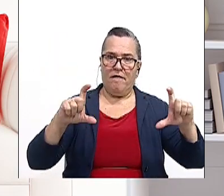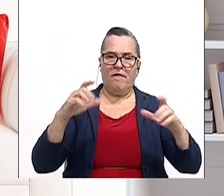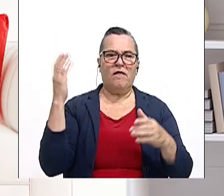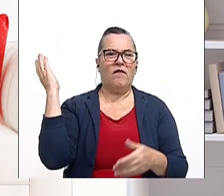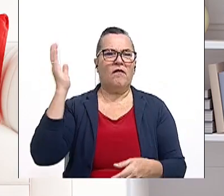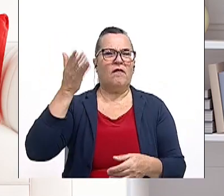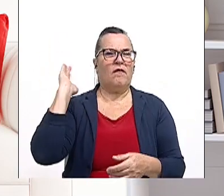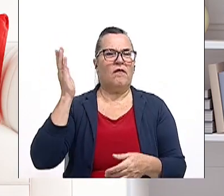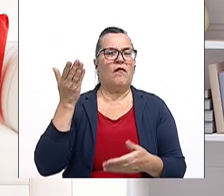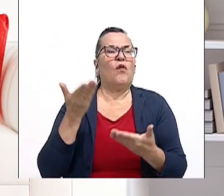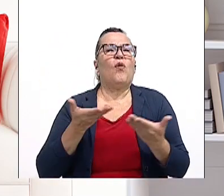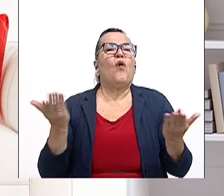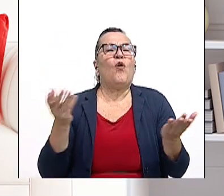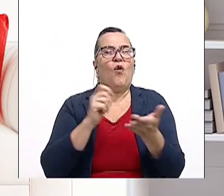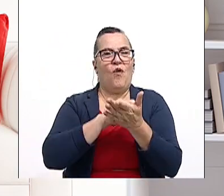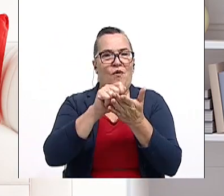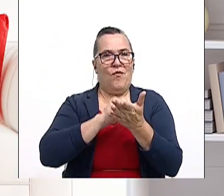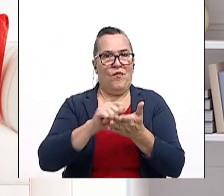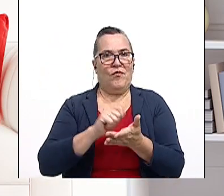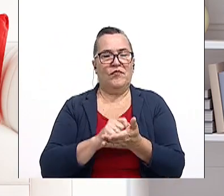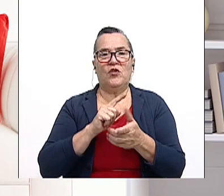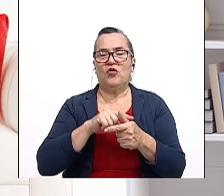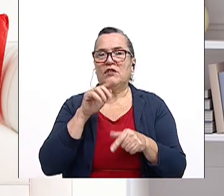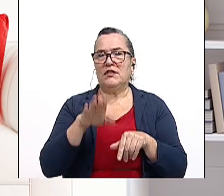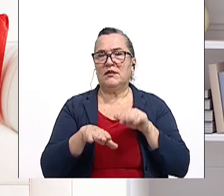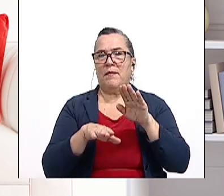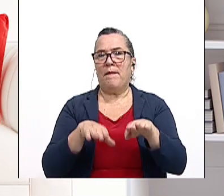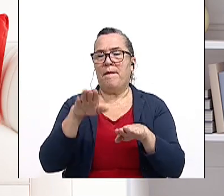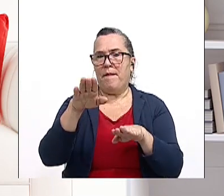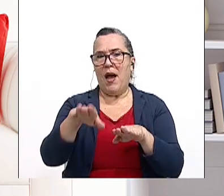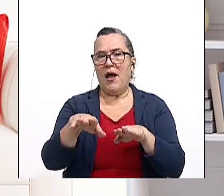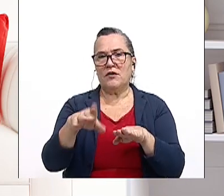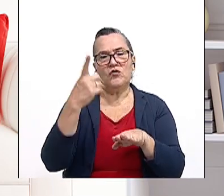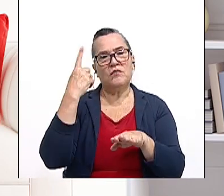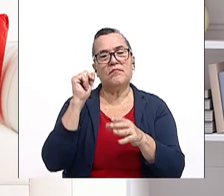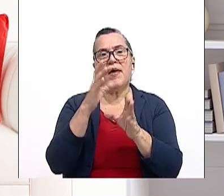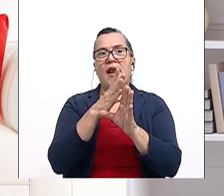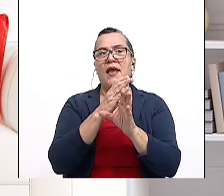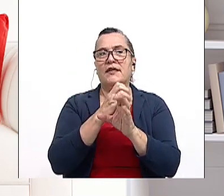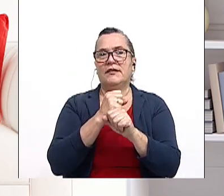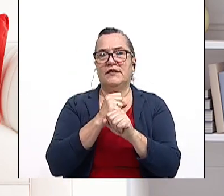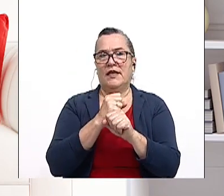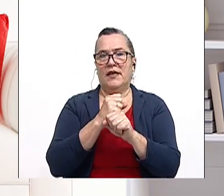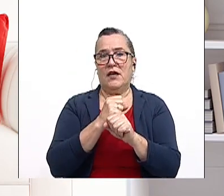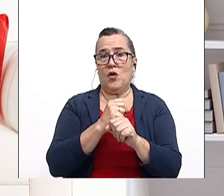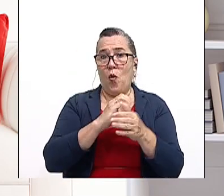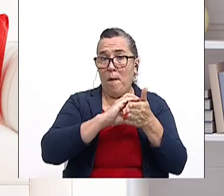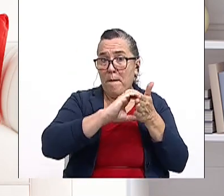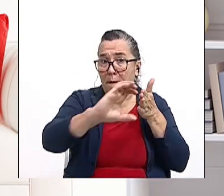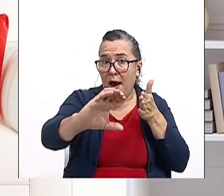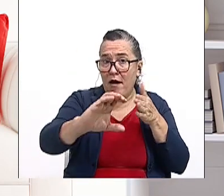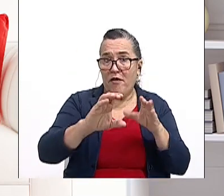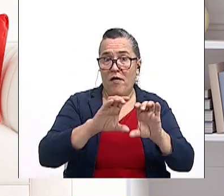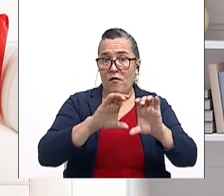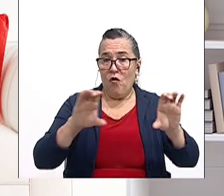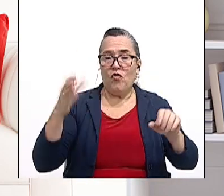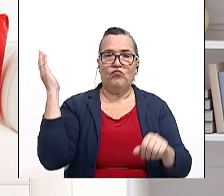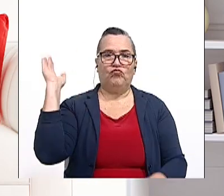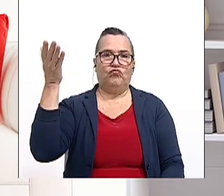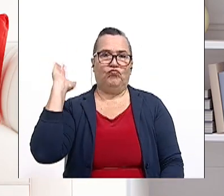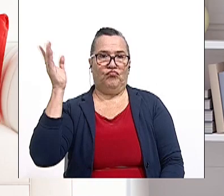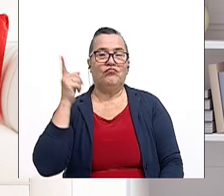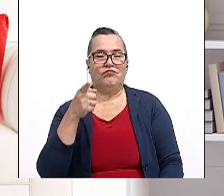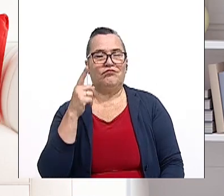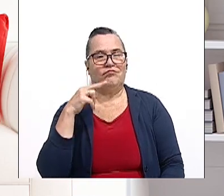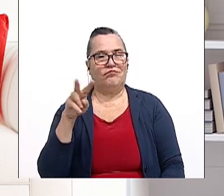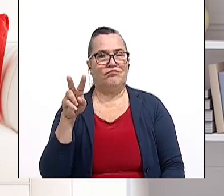are going to see some steps to make an expository paragraph, okay? So